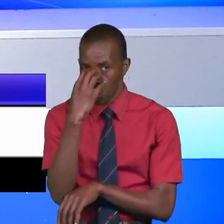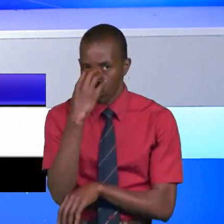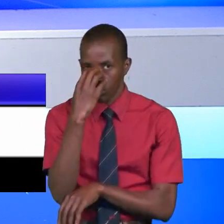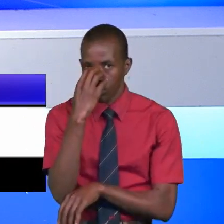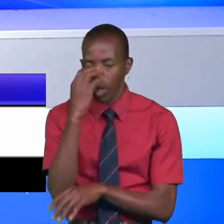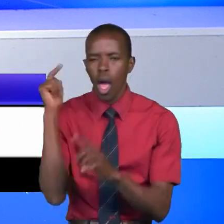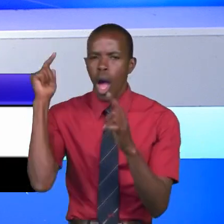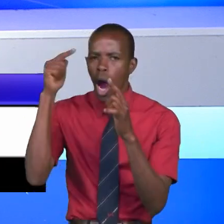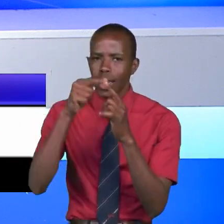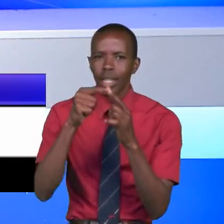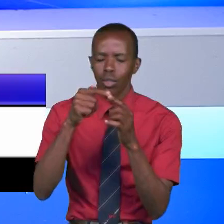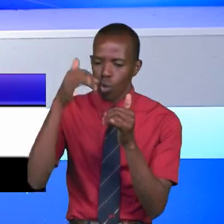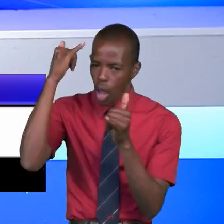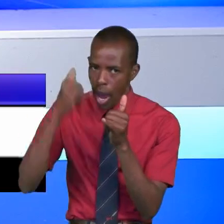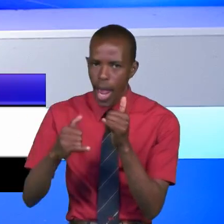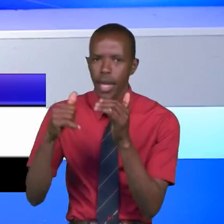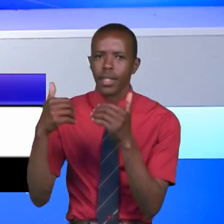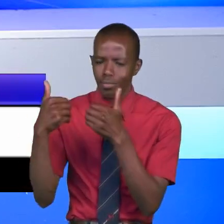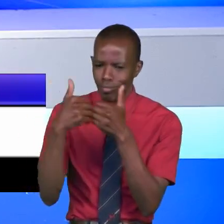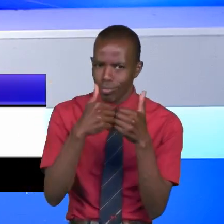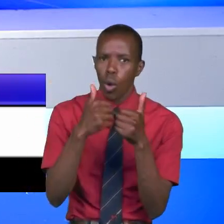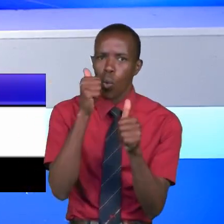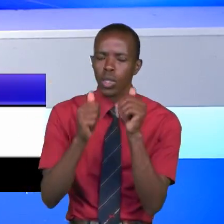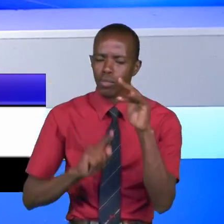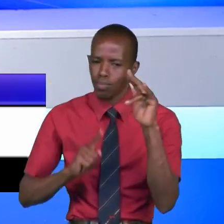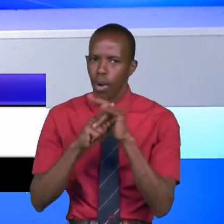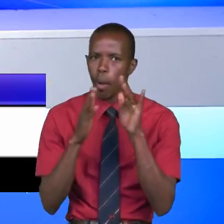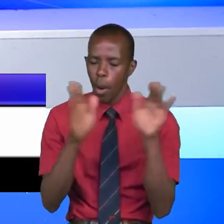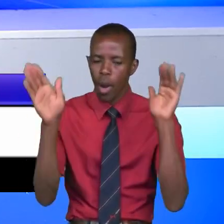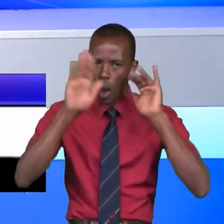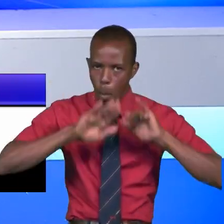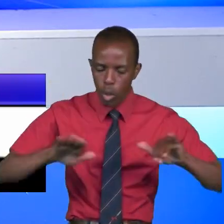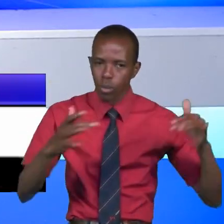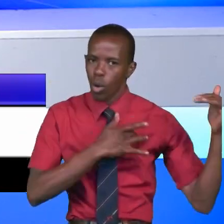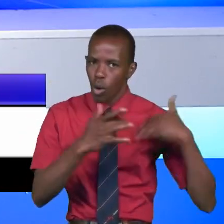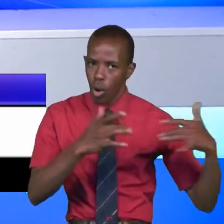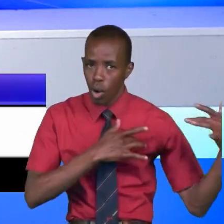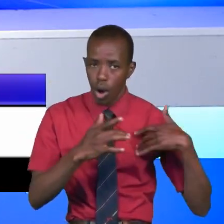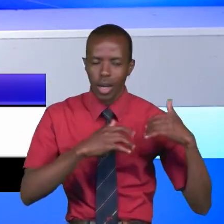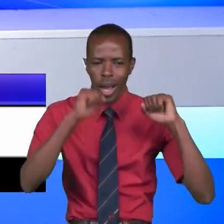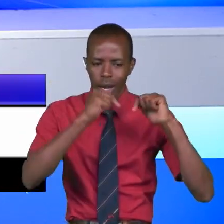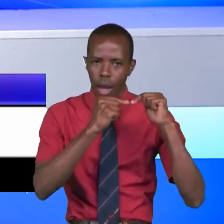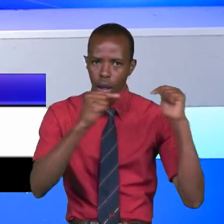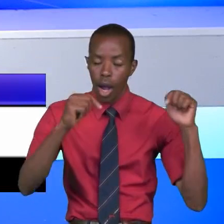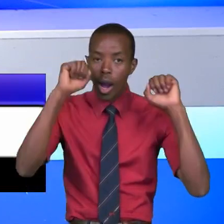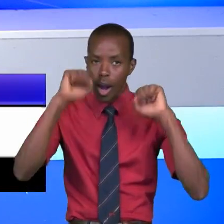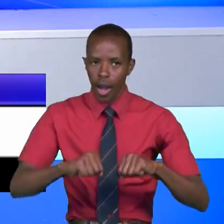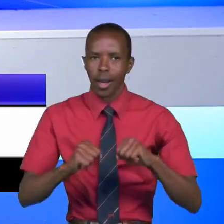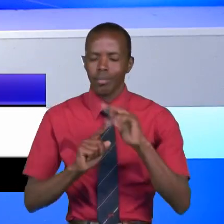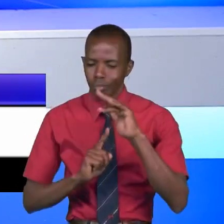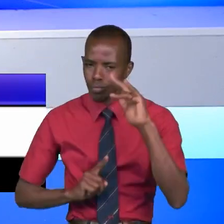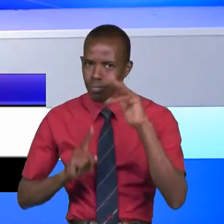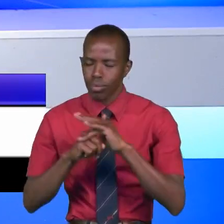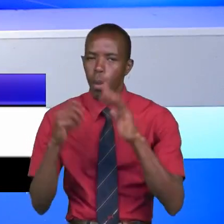order to end their fallout that has recently become public. The Muslims are concerned that their disagreement could end up bringing about a